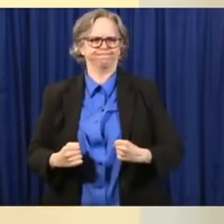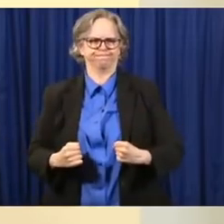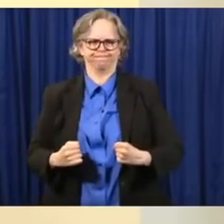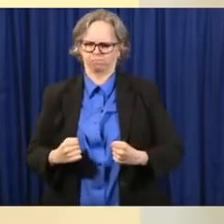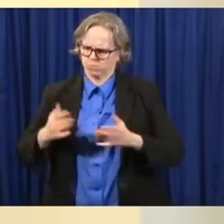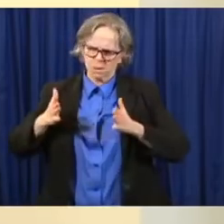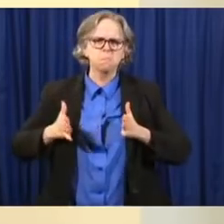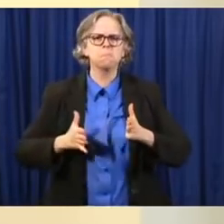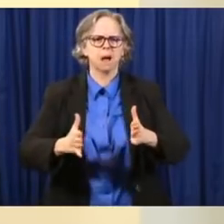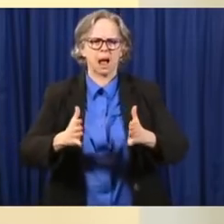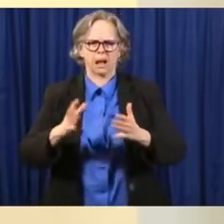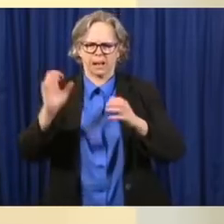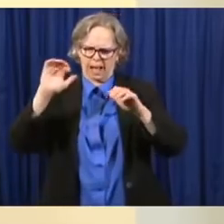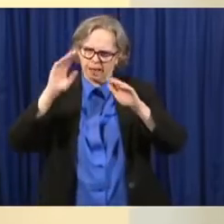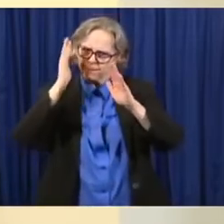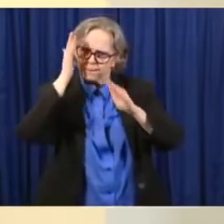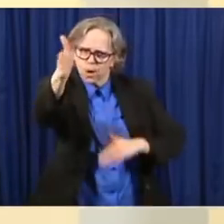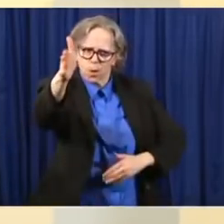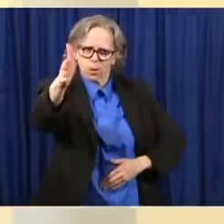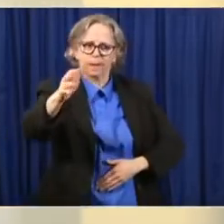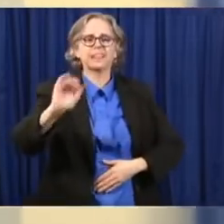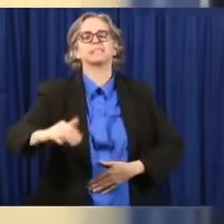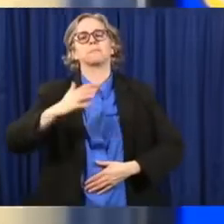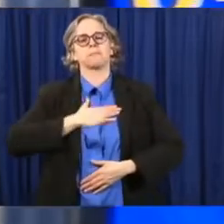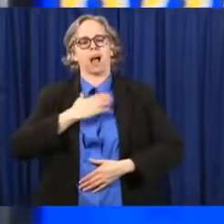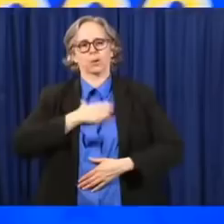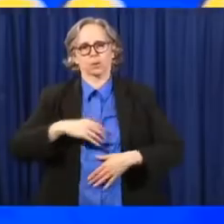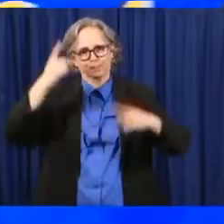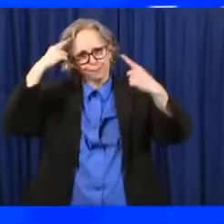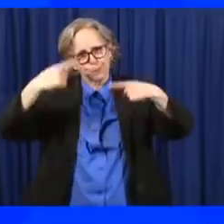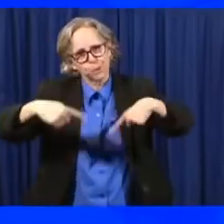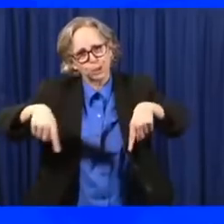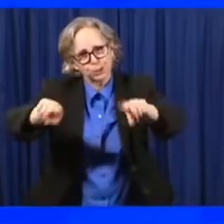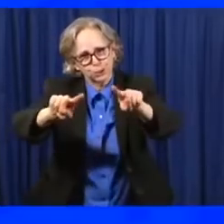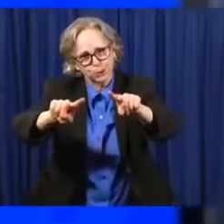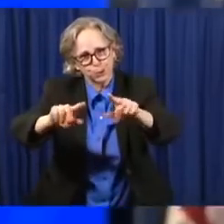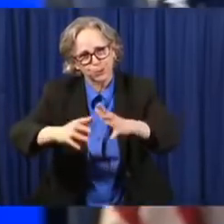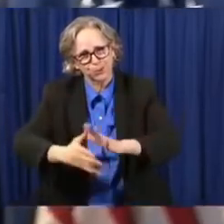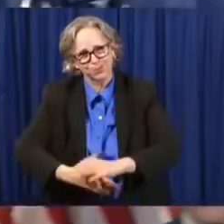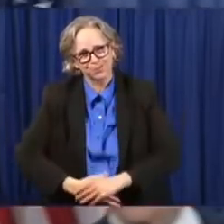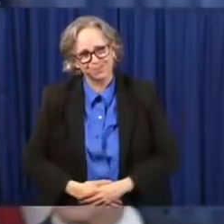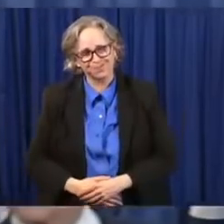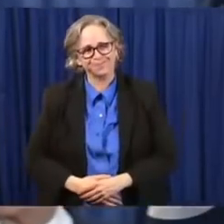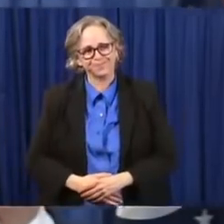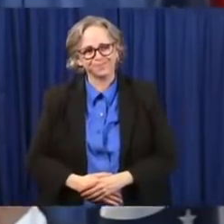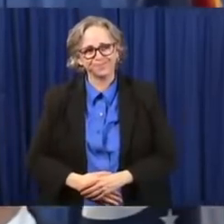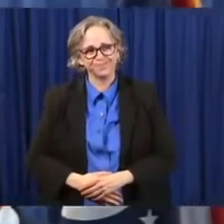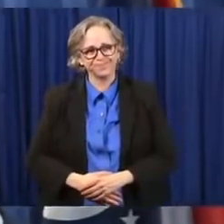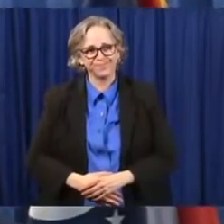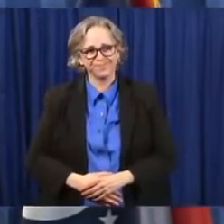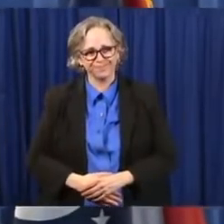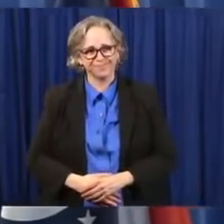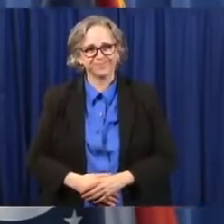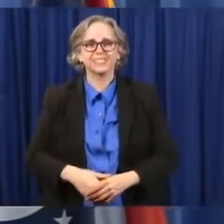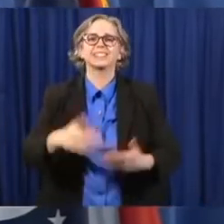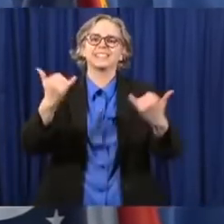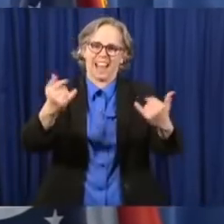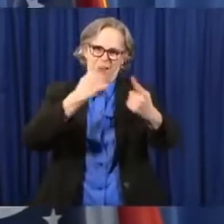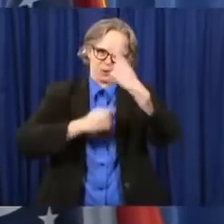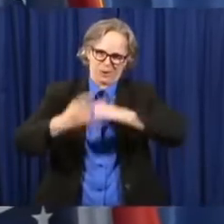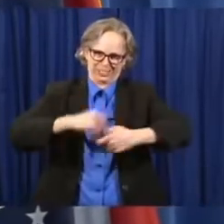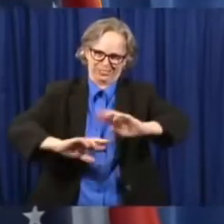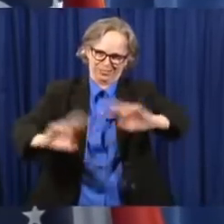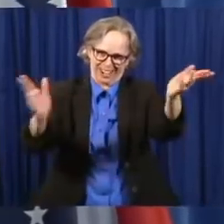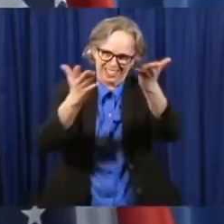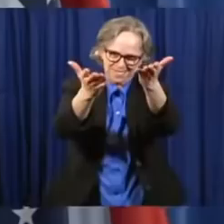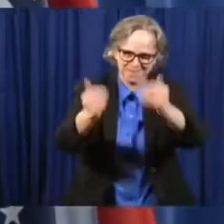for you. Thank you, and for all of us. And thank you very much. Jim Oddie, first question. Thank you, Governor. Thanks for doing this.